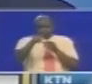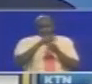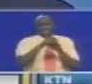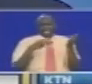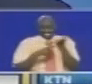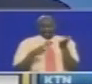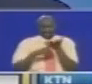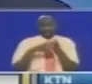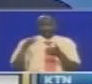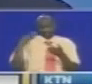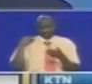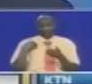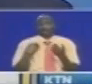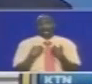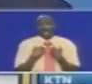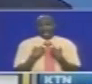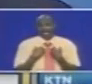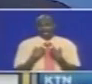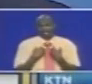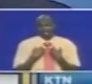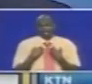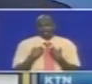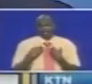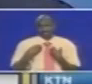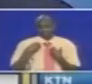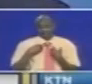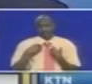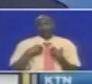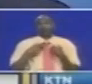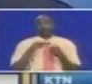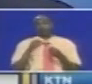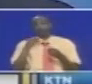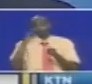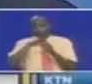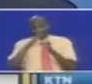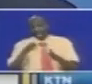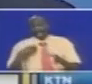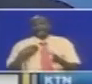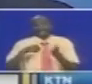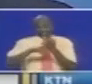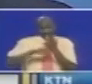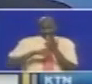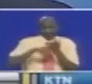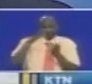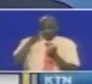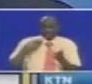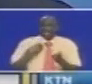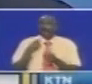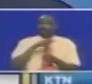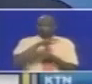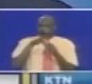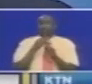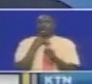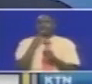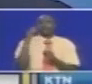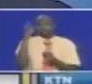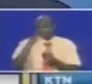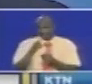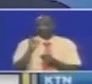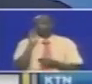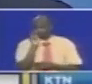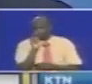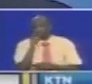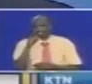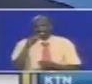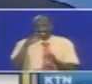had, both the electronic voter identification and the result transmission. They all worked 100%. And you saw